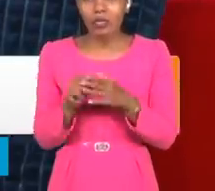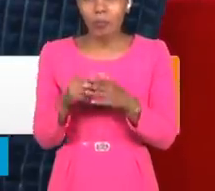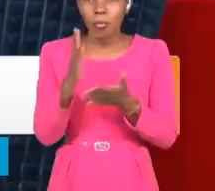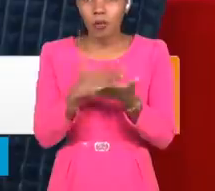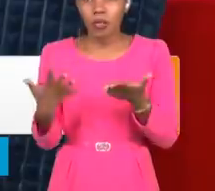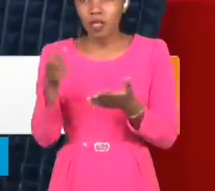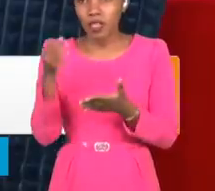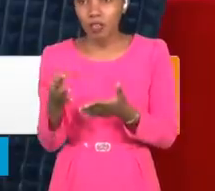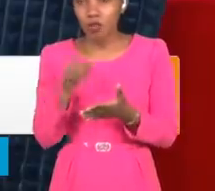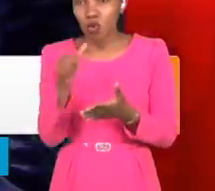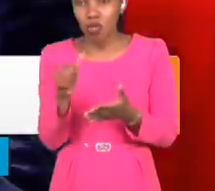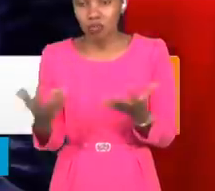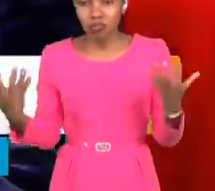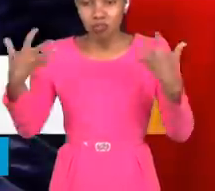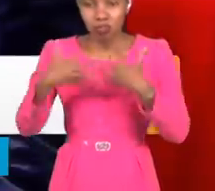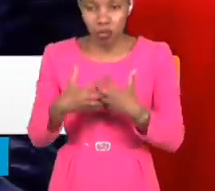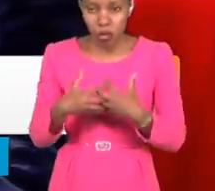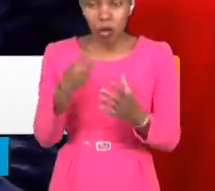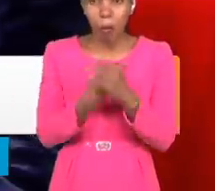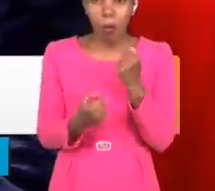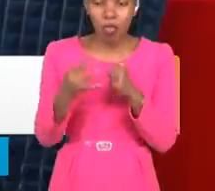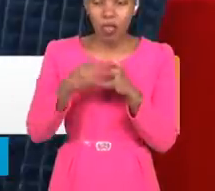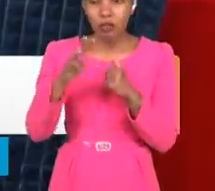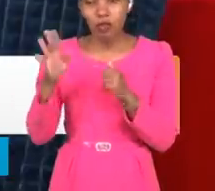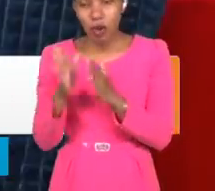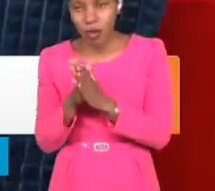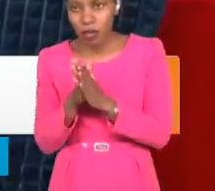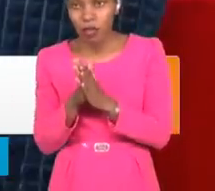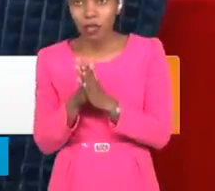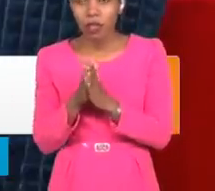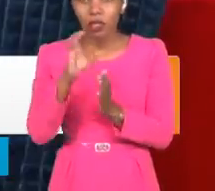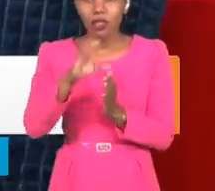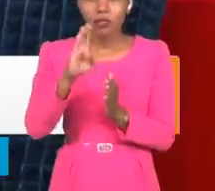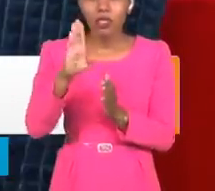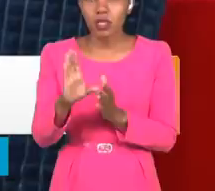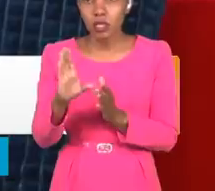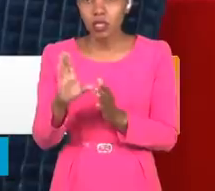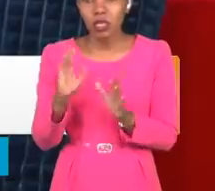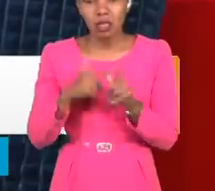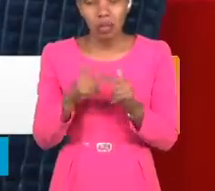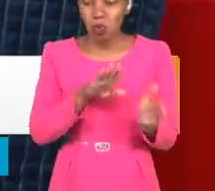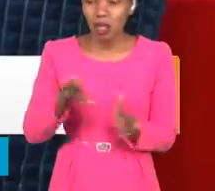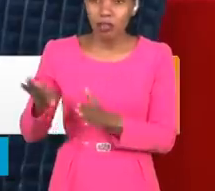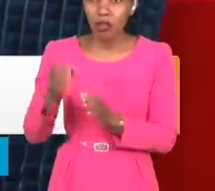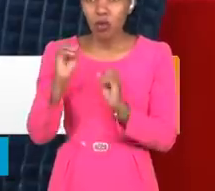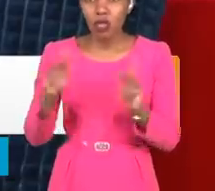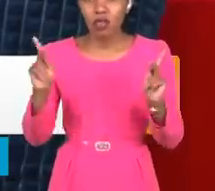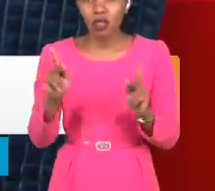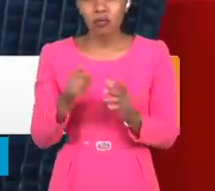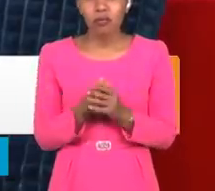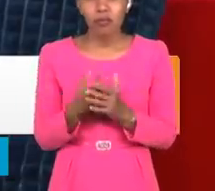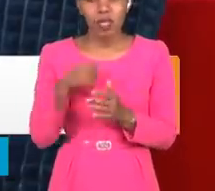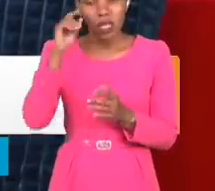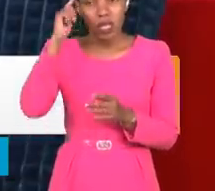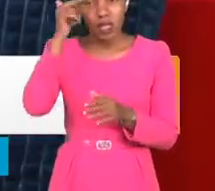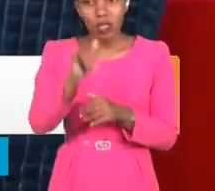it's not acceptable to, you know, society, to achane nayo. That is my take.